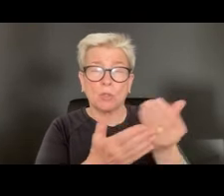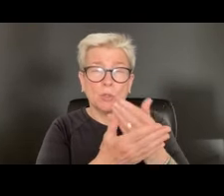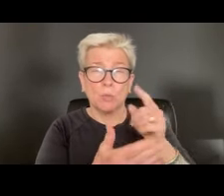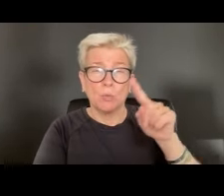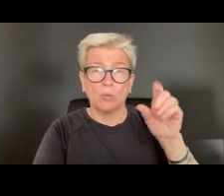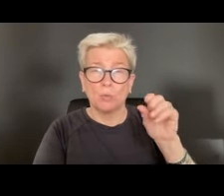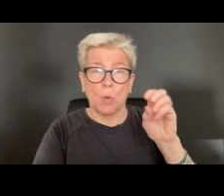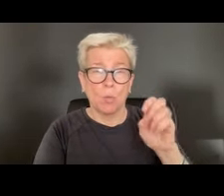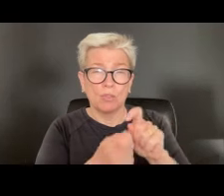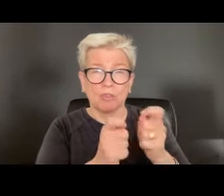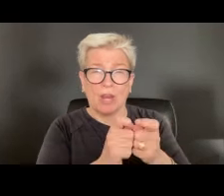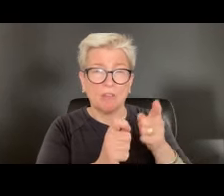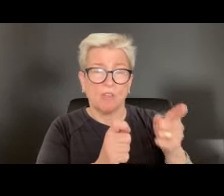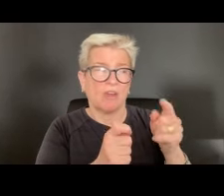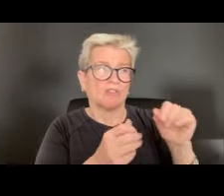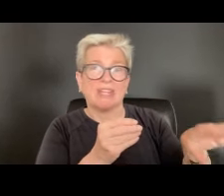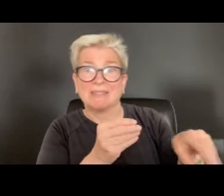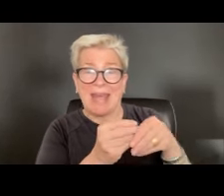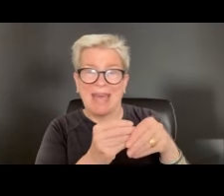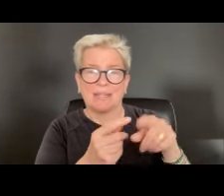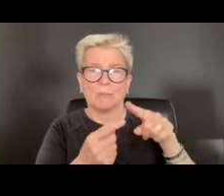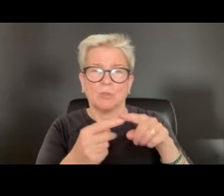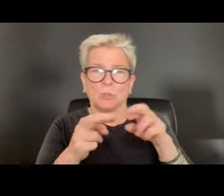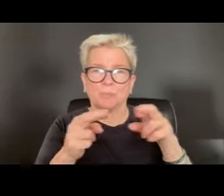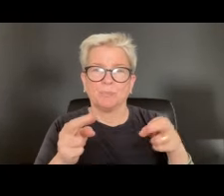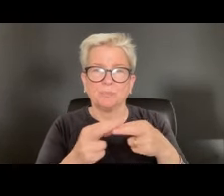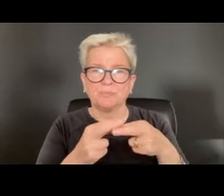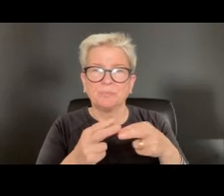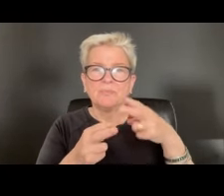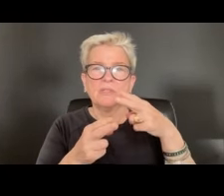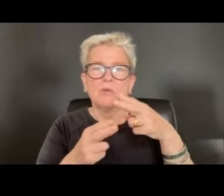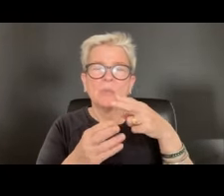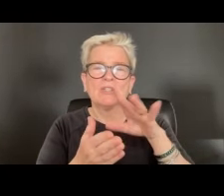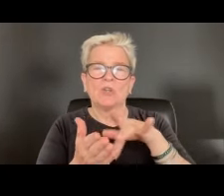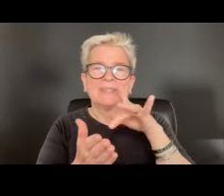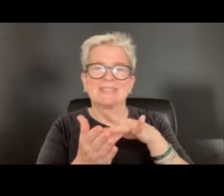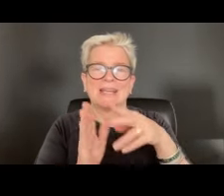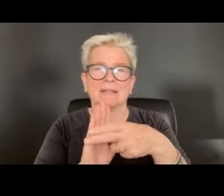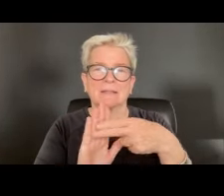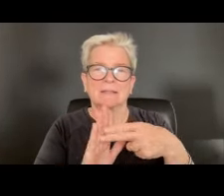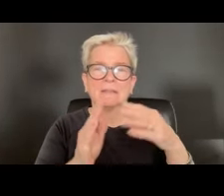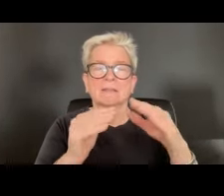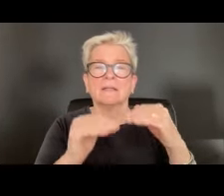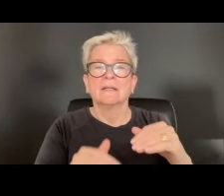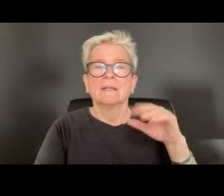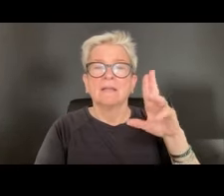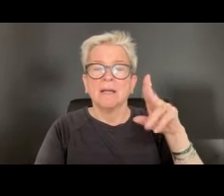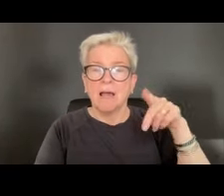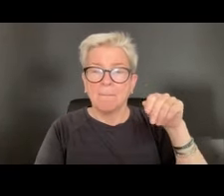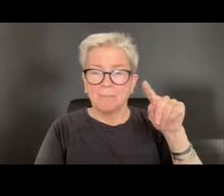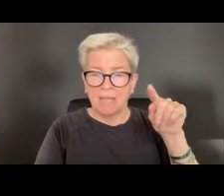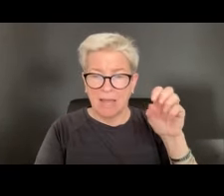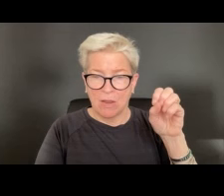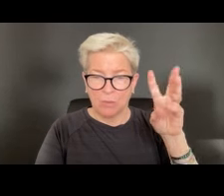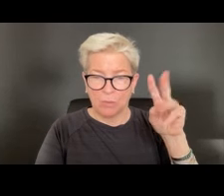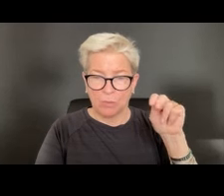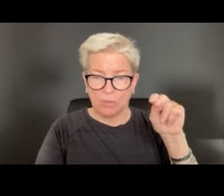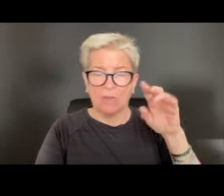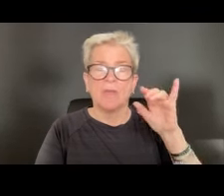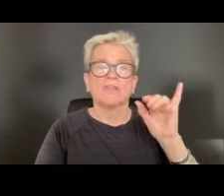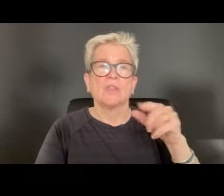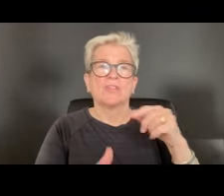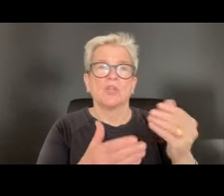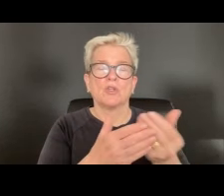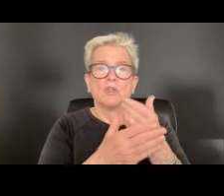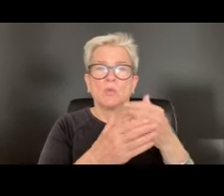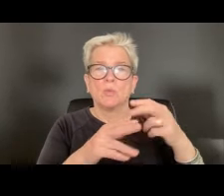there. We're also proposing to expand the boundary of Uptown as there's a new light rail station. And so areas that are within a